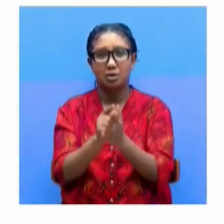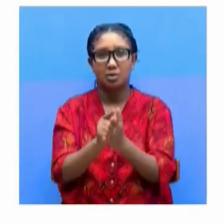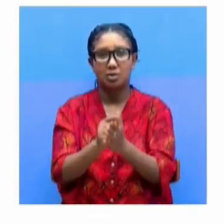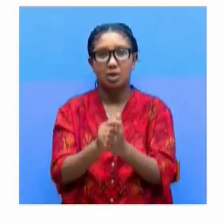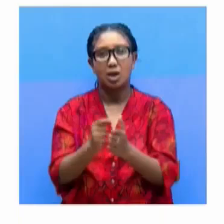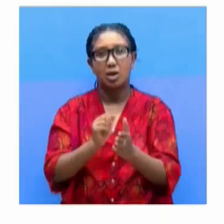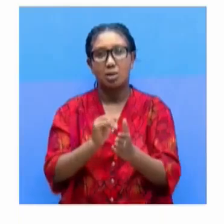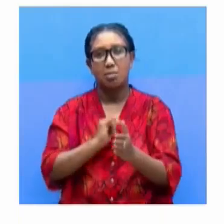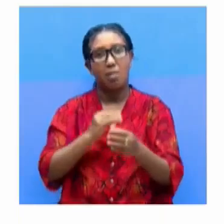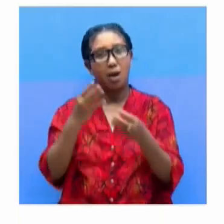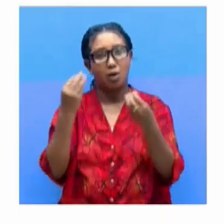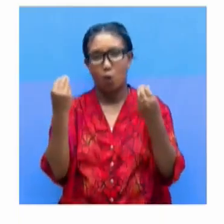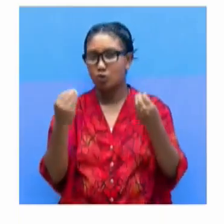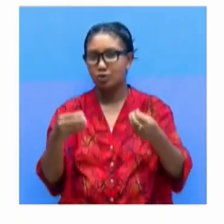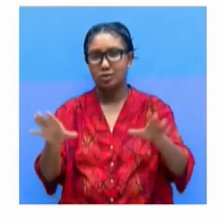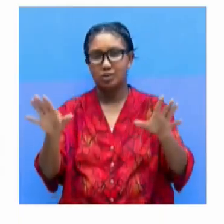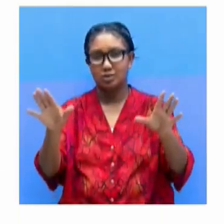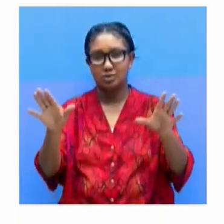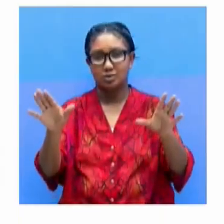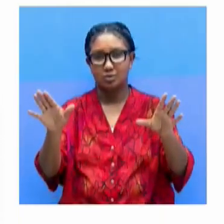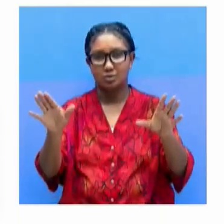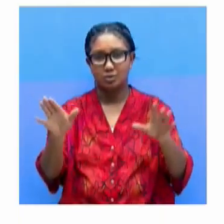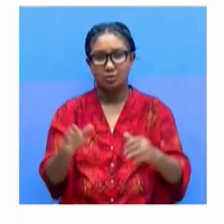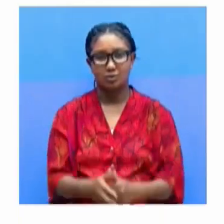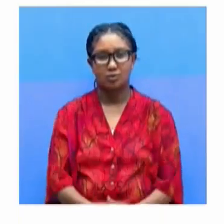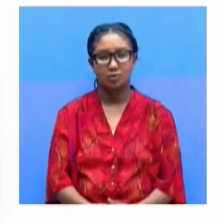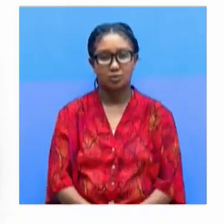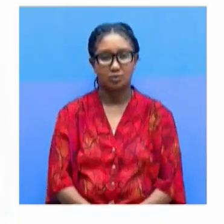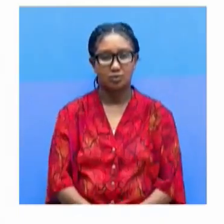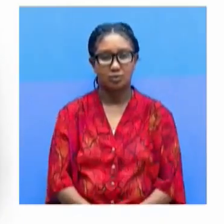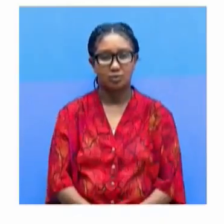my lost tooth.